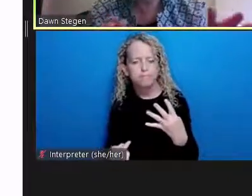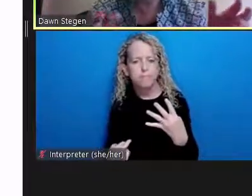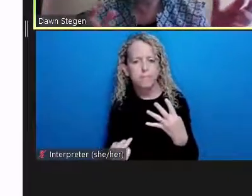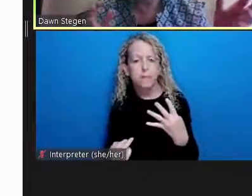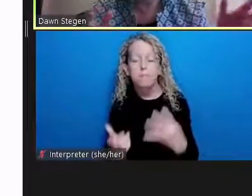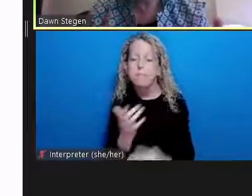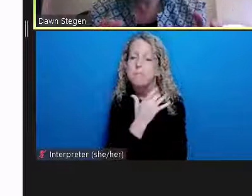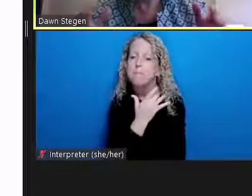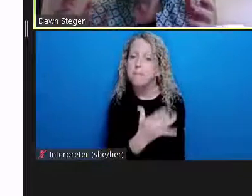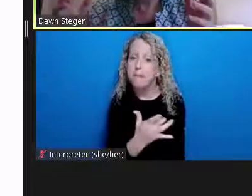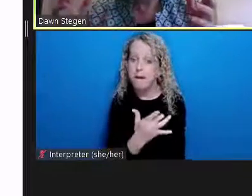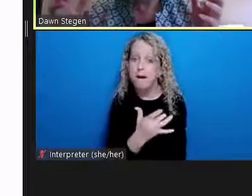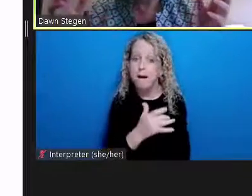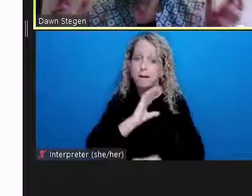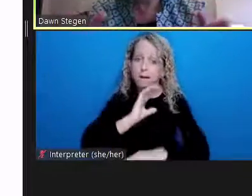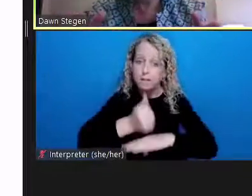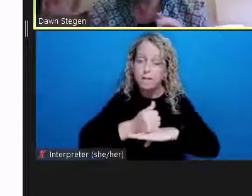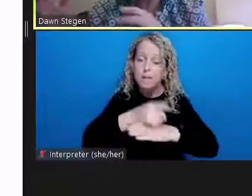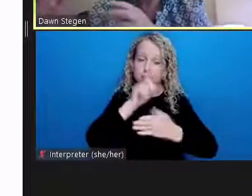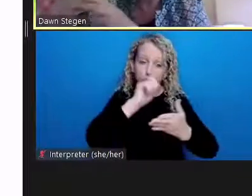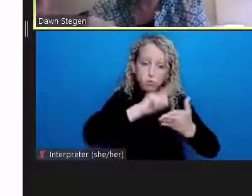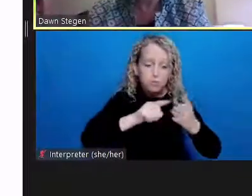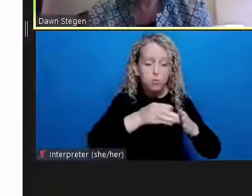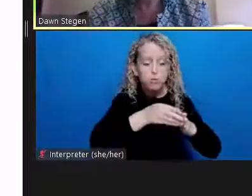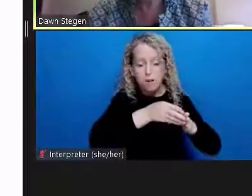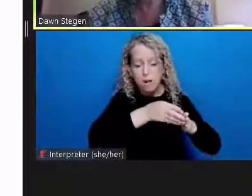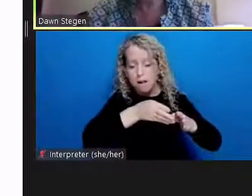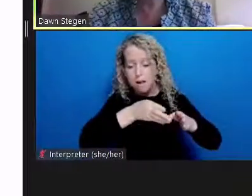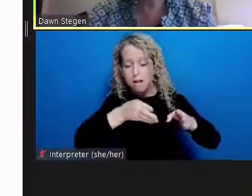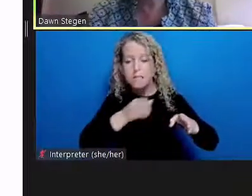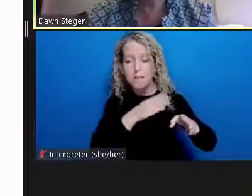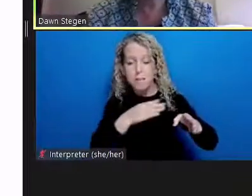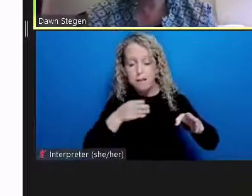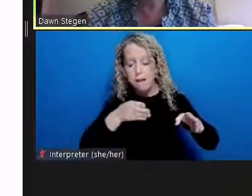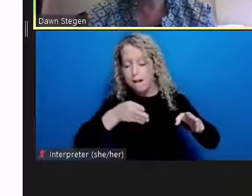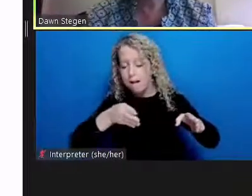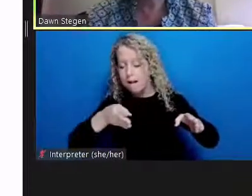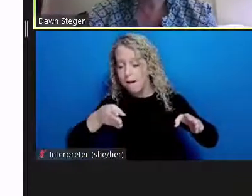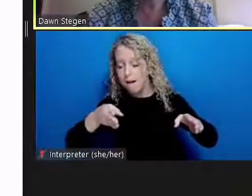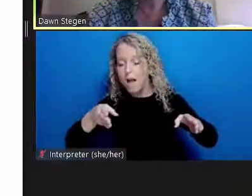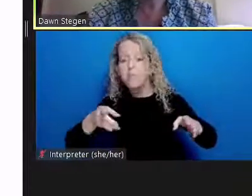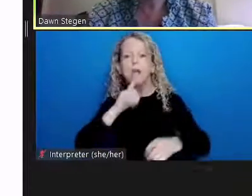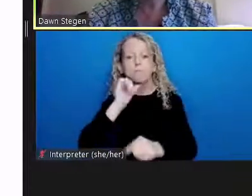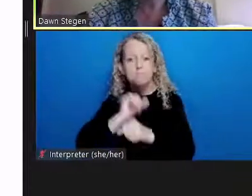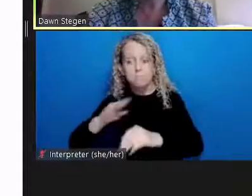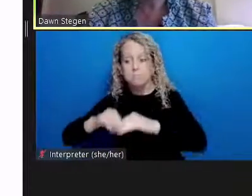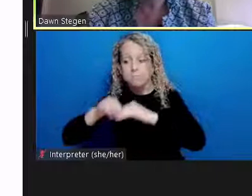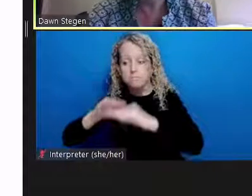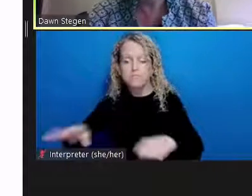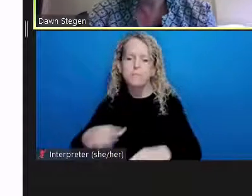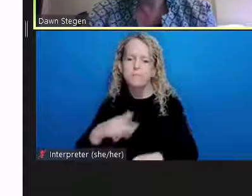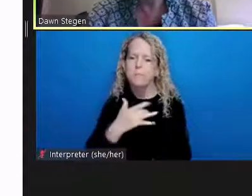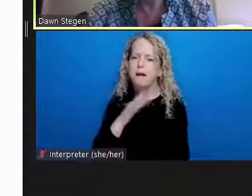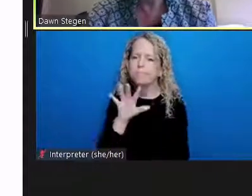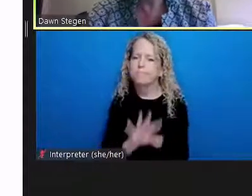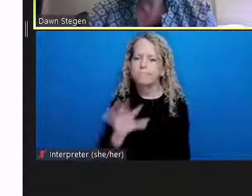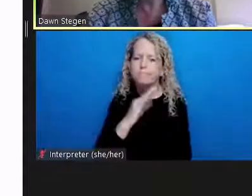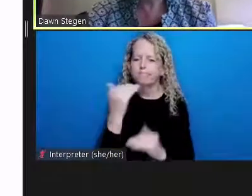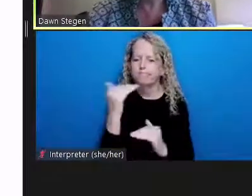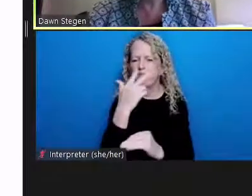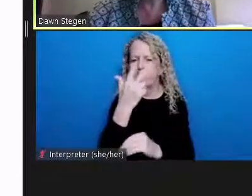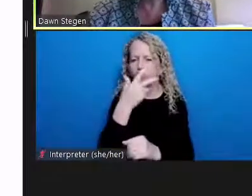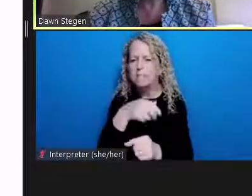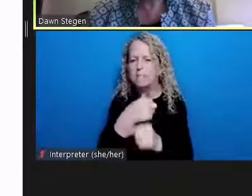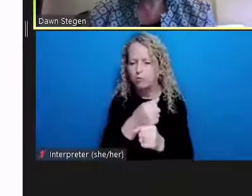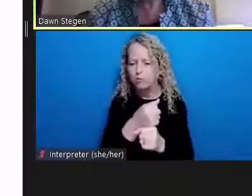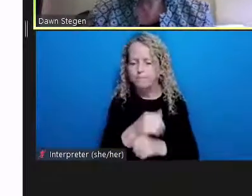with the research and the committee forming to advancing recommendations for regulations to government.